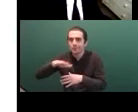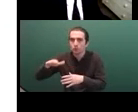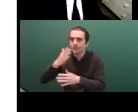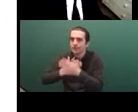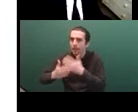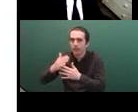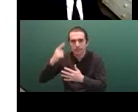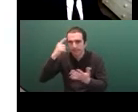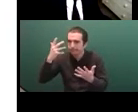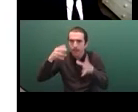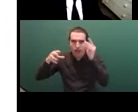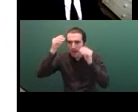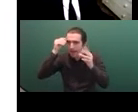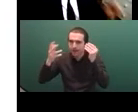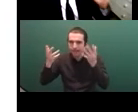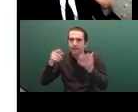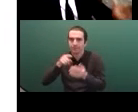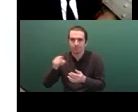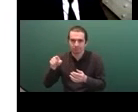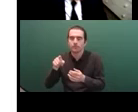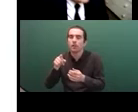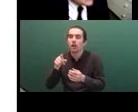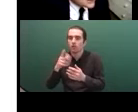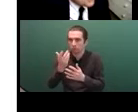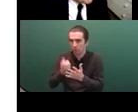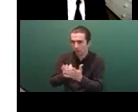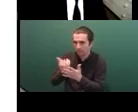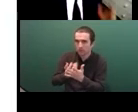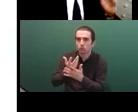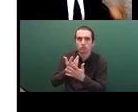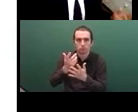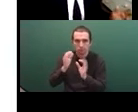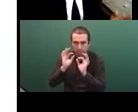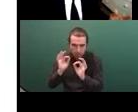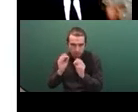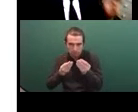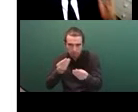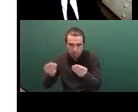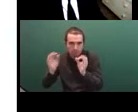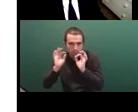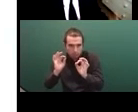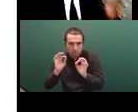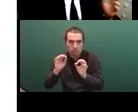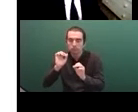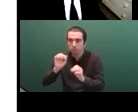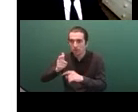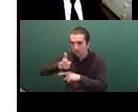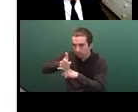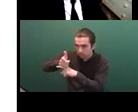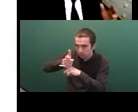what we need to be able to do in the classroom. We need to deal with mental health and behavior issues,